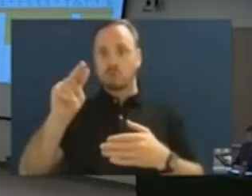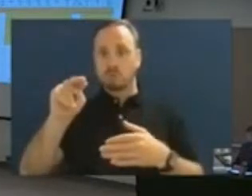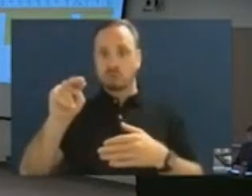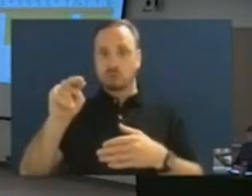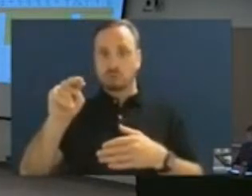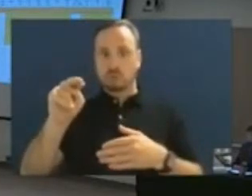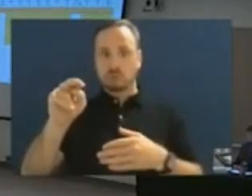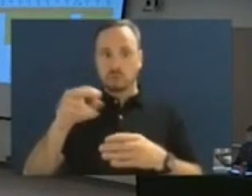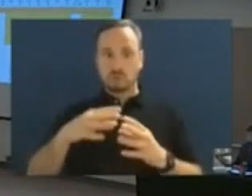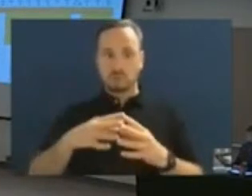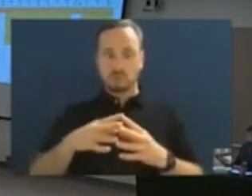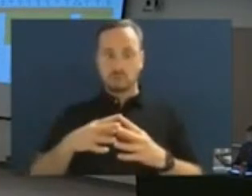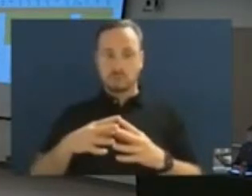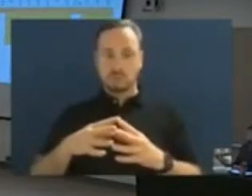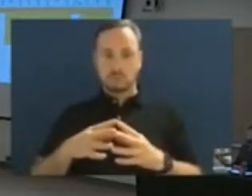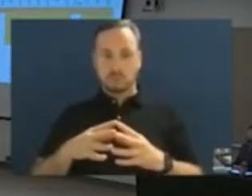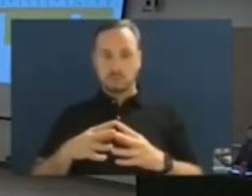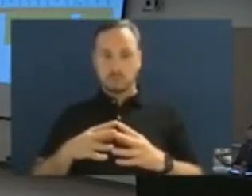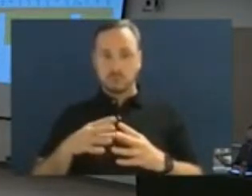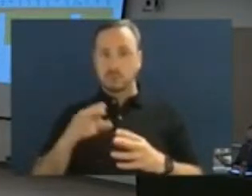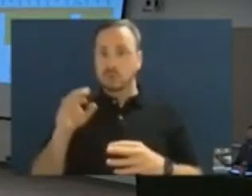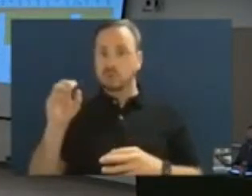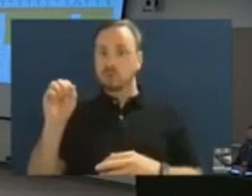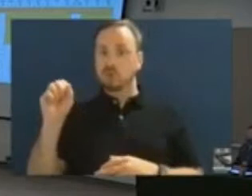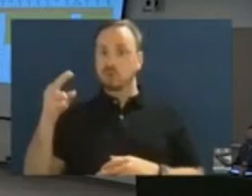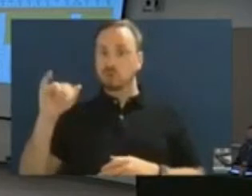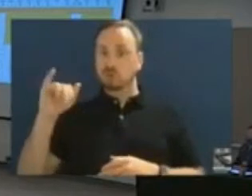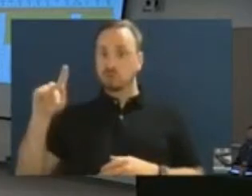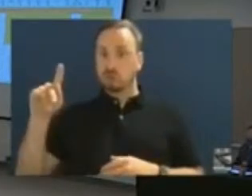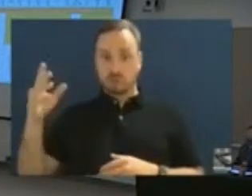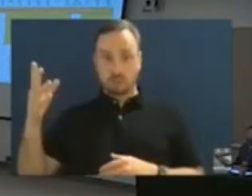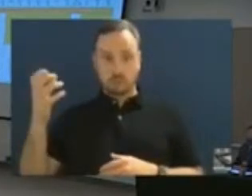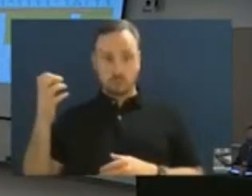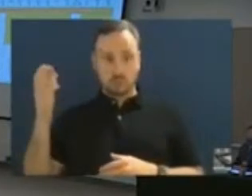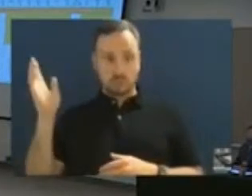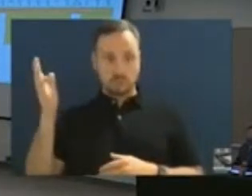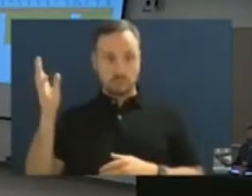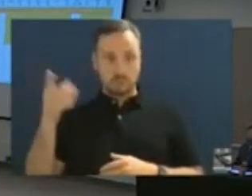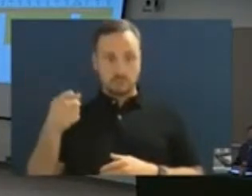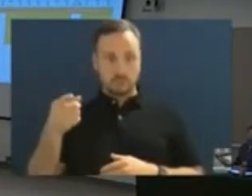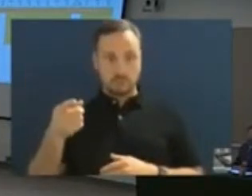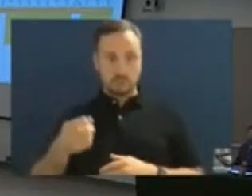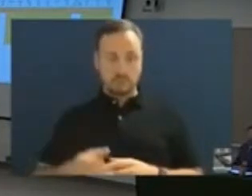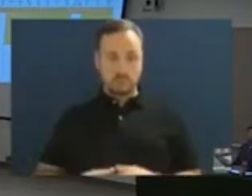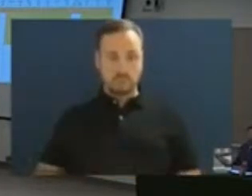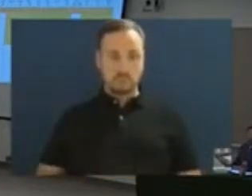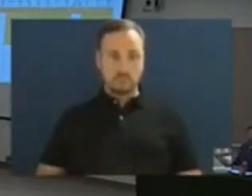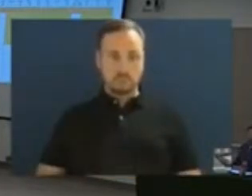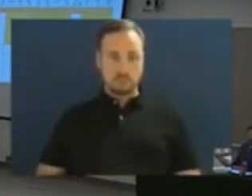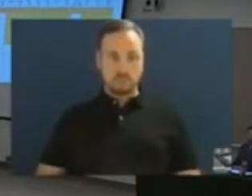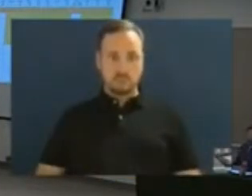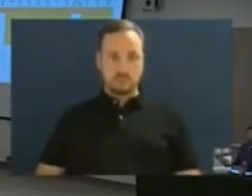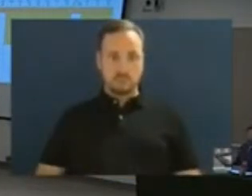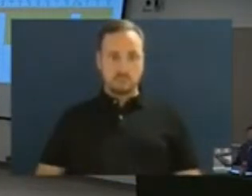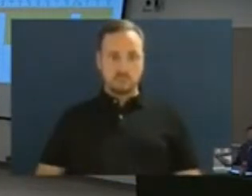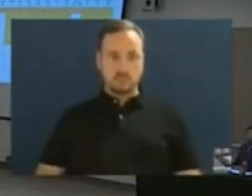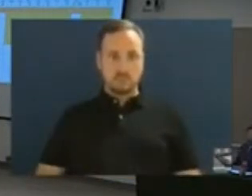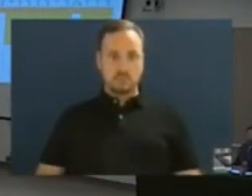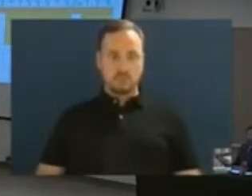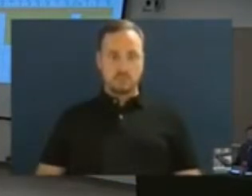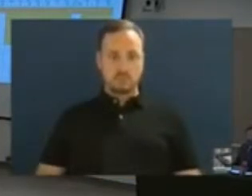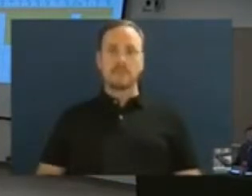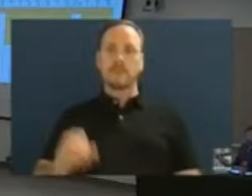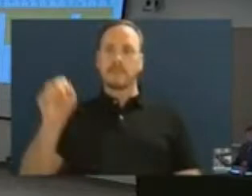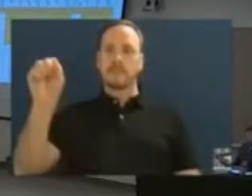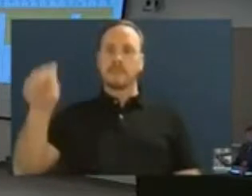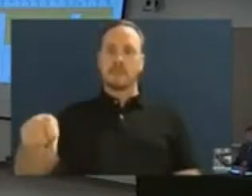Byers-Bailey. Ms. Shipp, would you like to speak to your motion? Yes. I believe that this